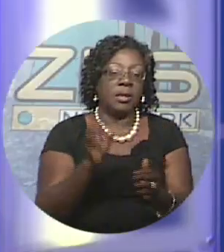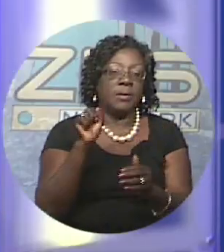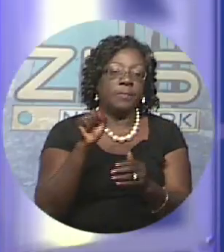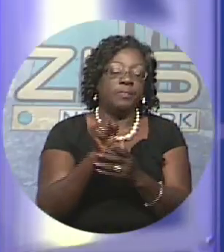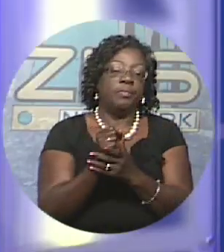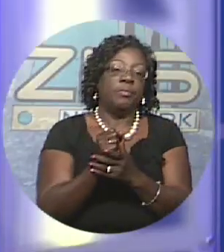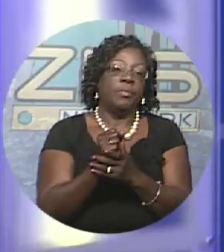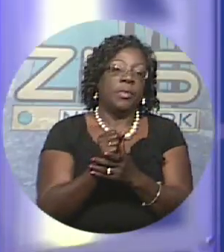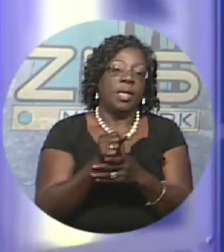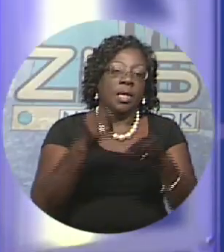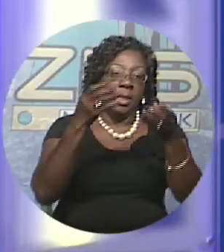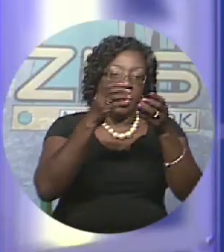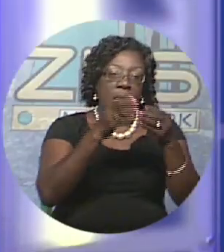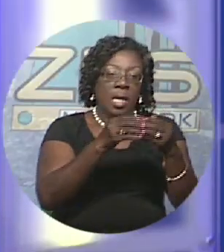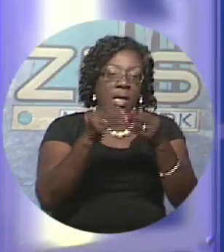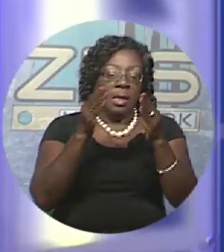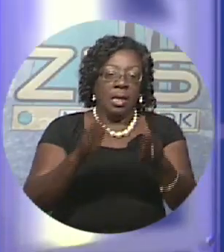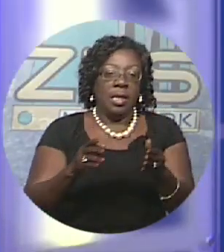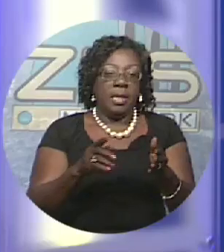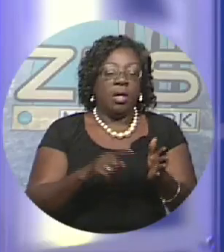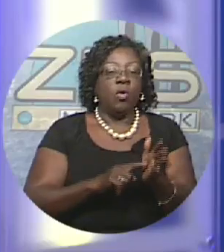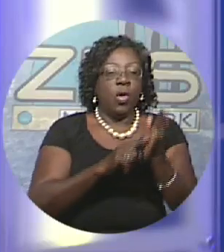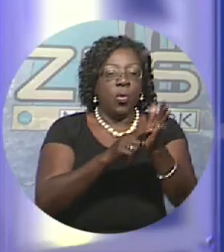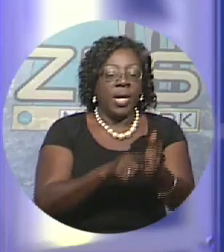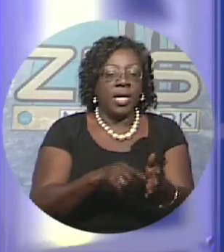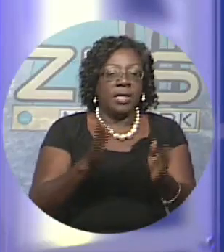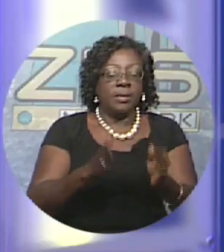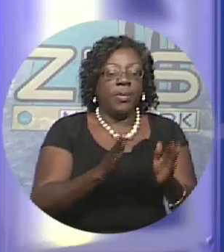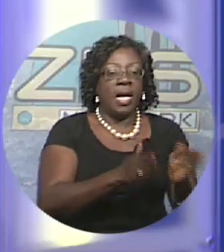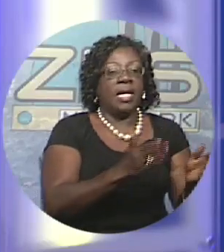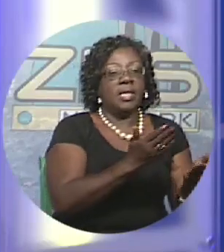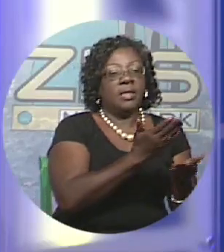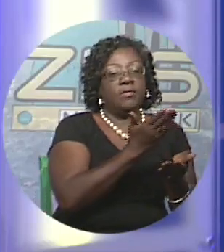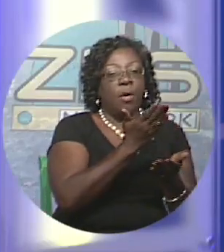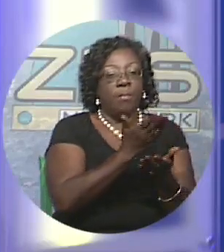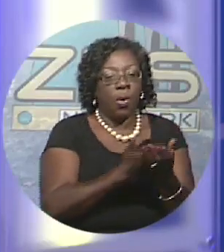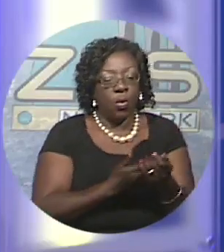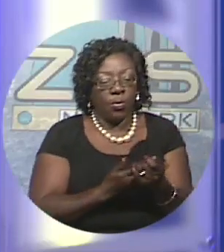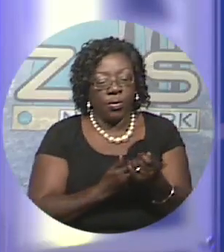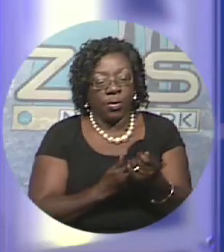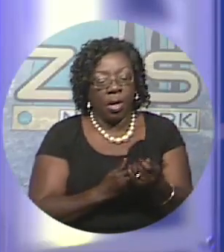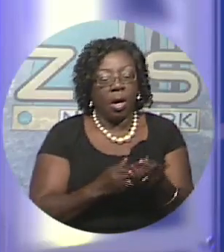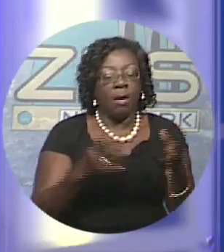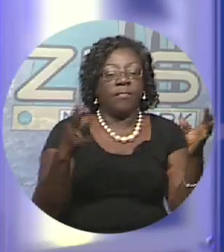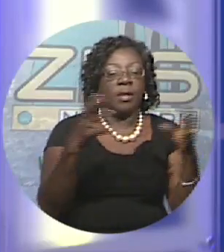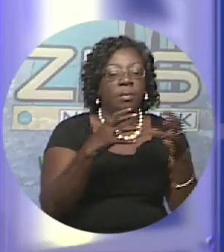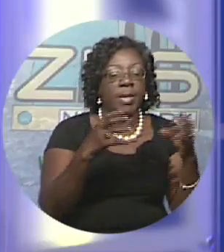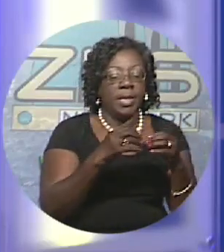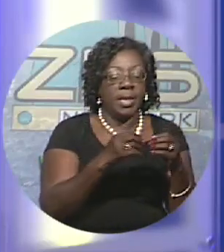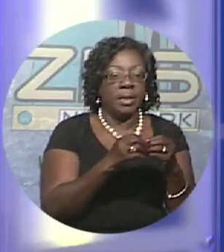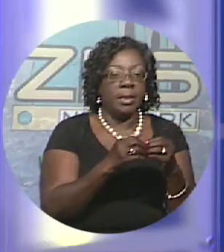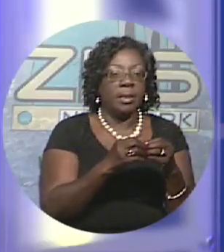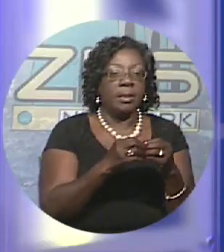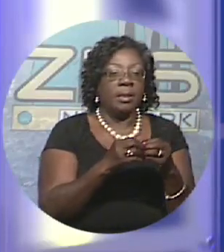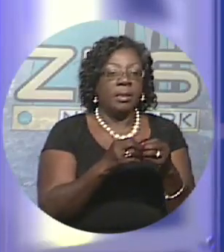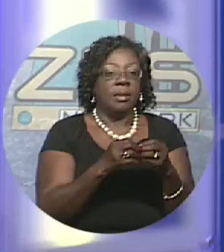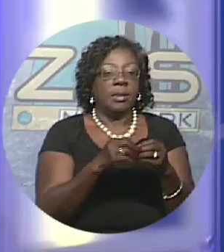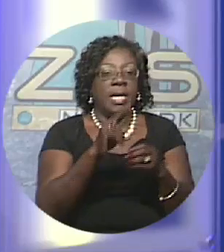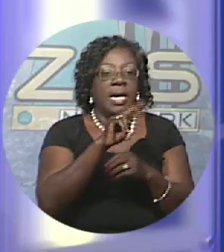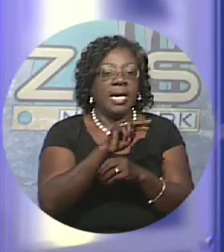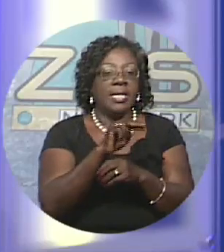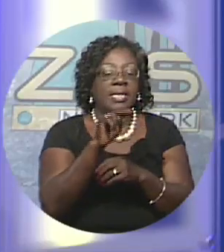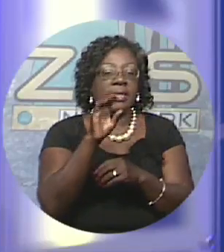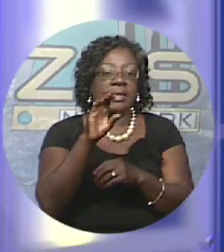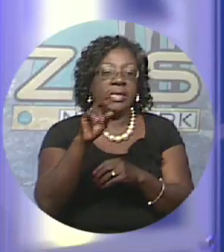the trade union leader revealed plans for both umbrella unions, that is, the TUC and the National Congress of Trade Unions of the Bahamas, the